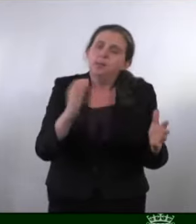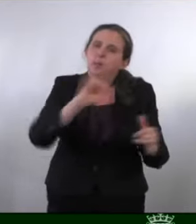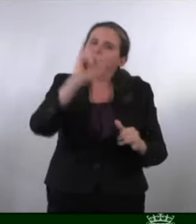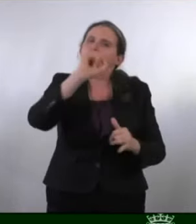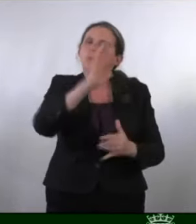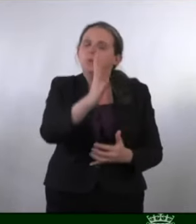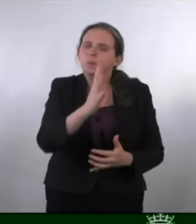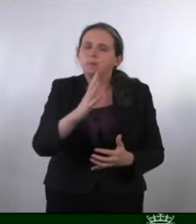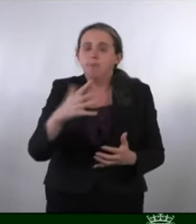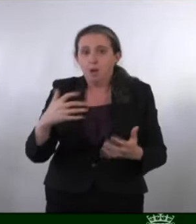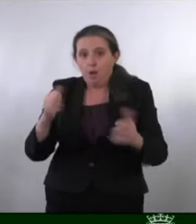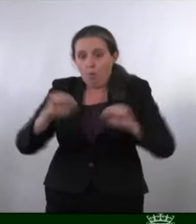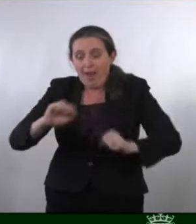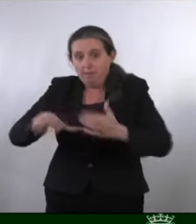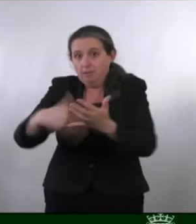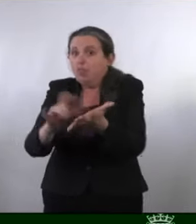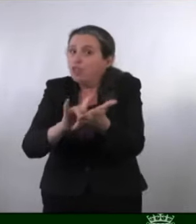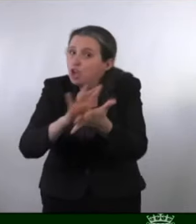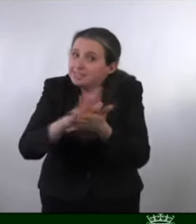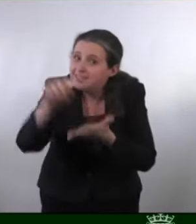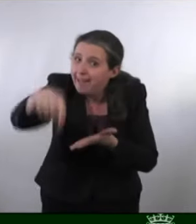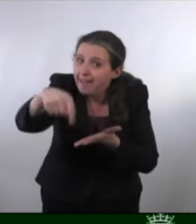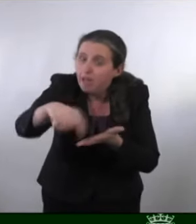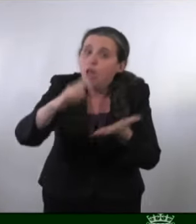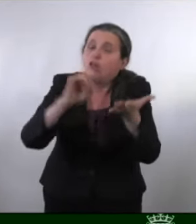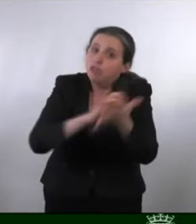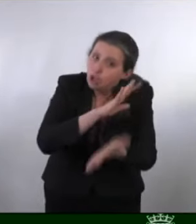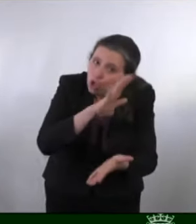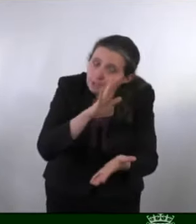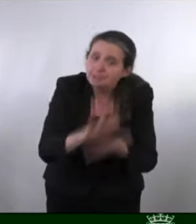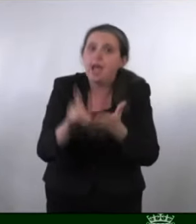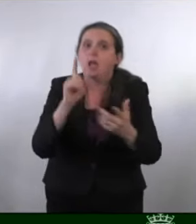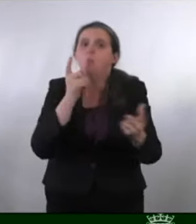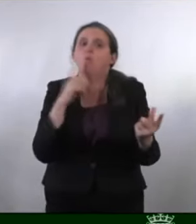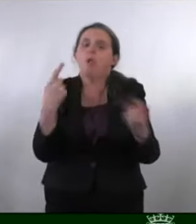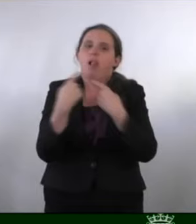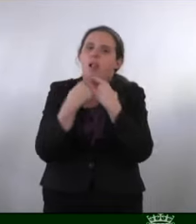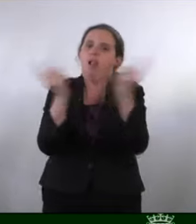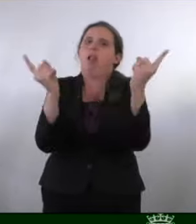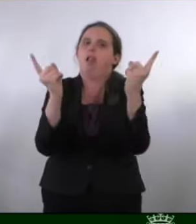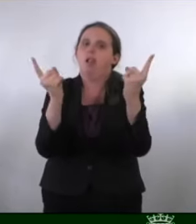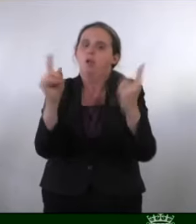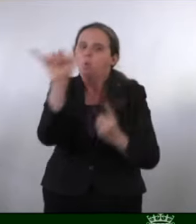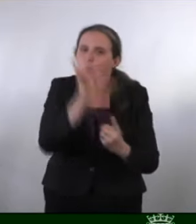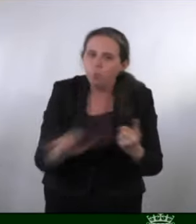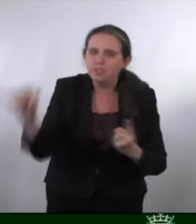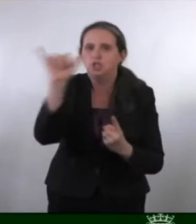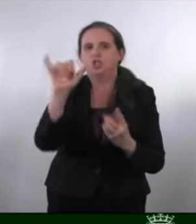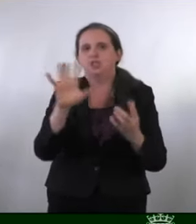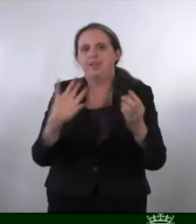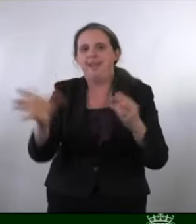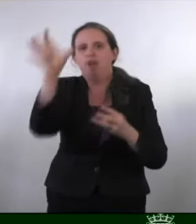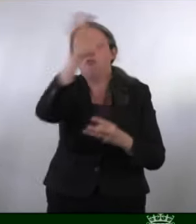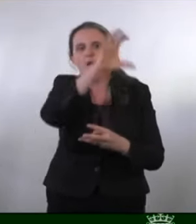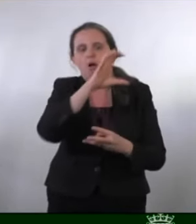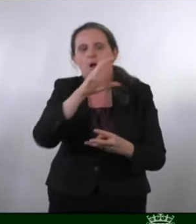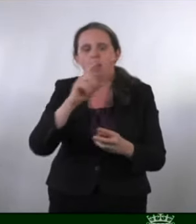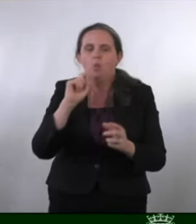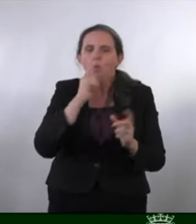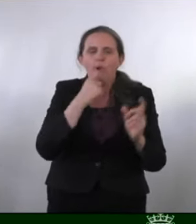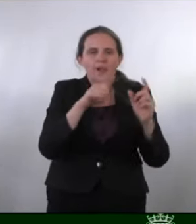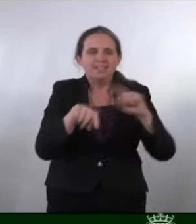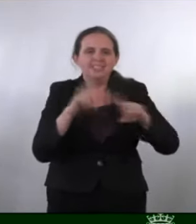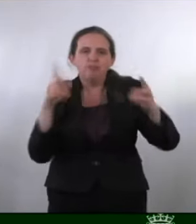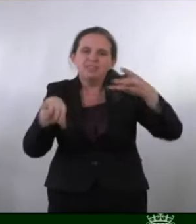make sure that we're getting it right about which tiers the various regions, areas should be going